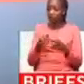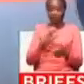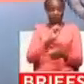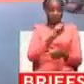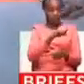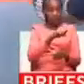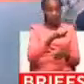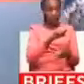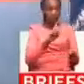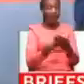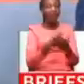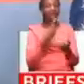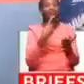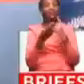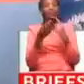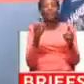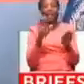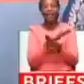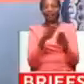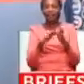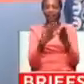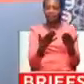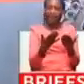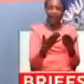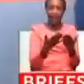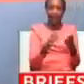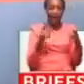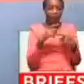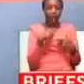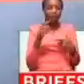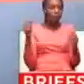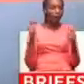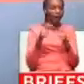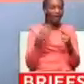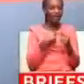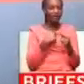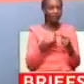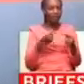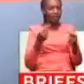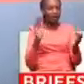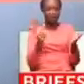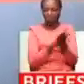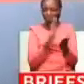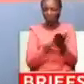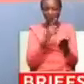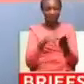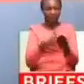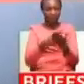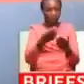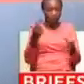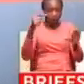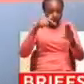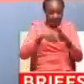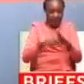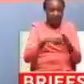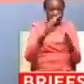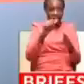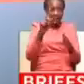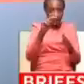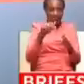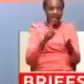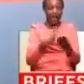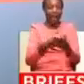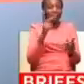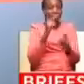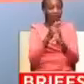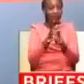shower, said every curse that these people have put on me, let it get off of me and get into the can. And then I took the can and I put it